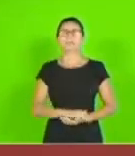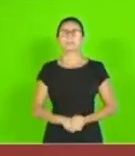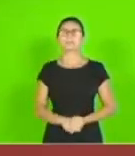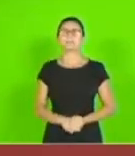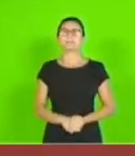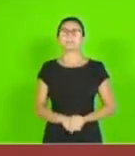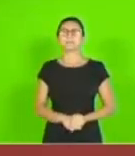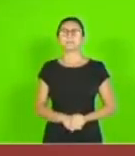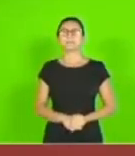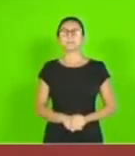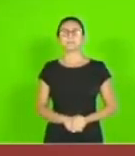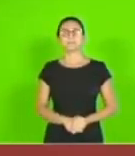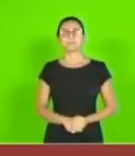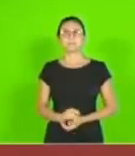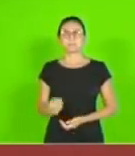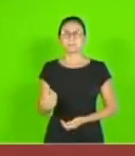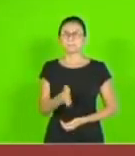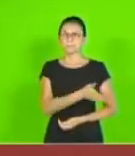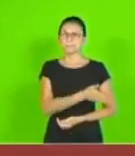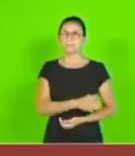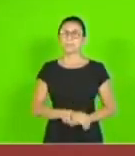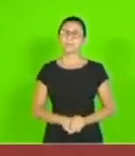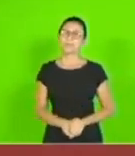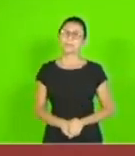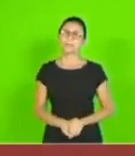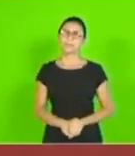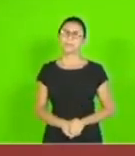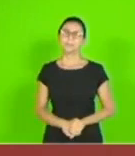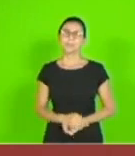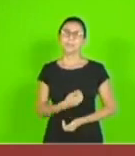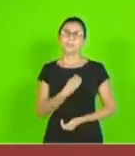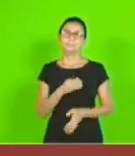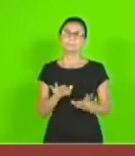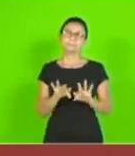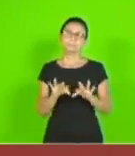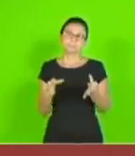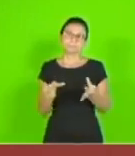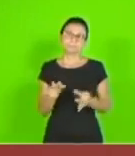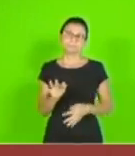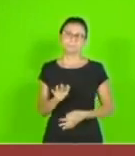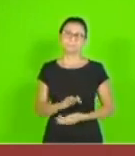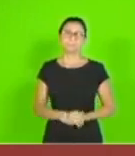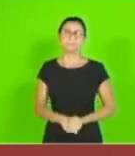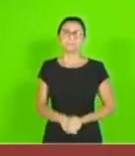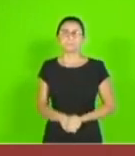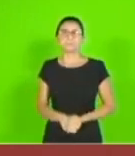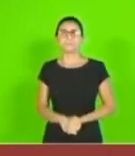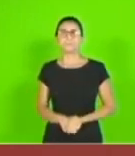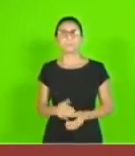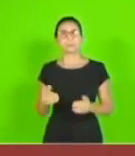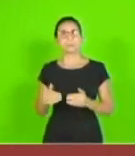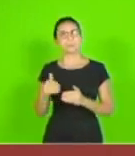And even in university today. But brethren, the life is like this.